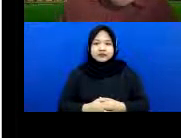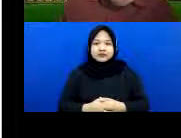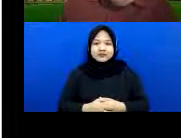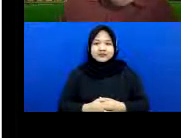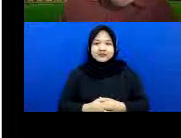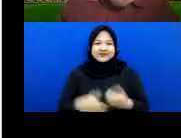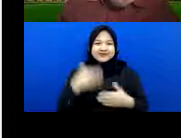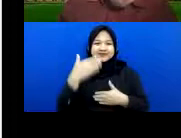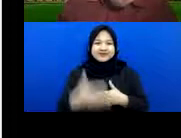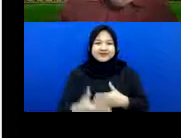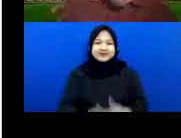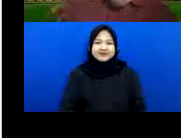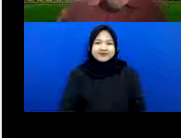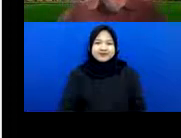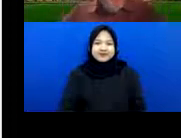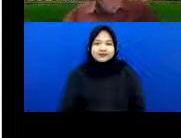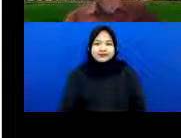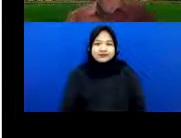Next.